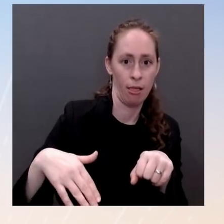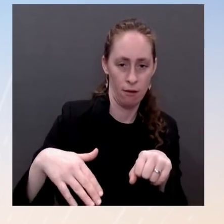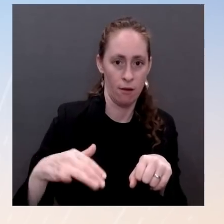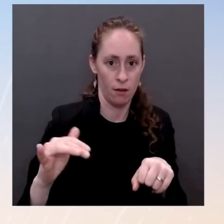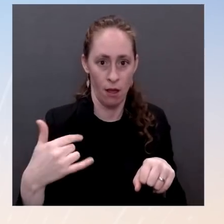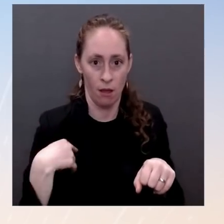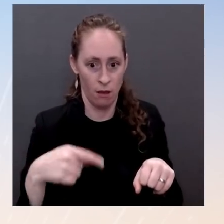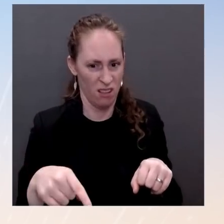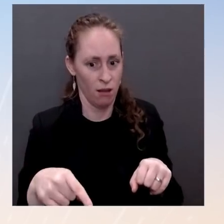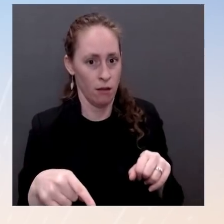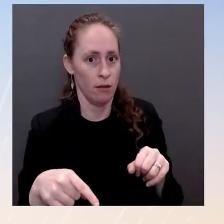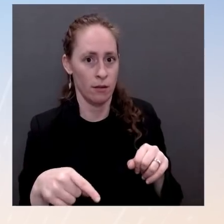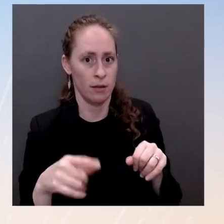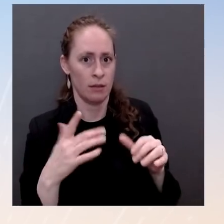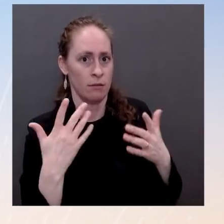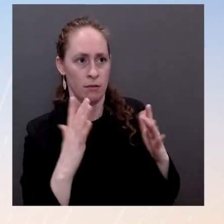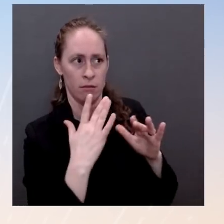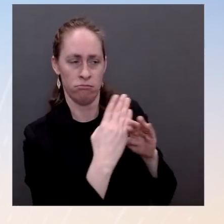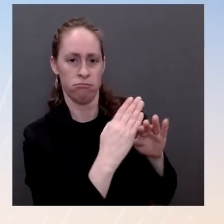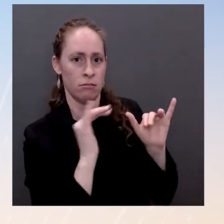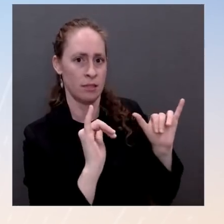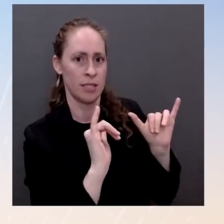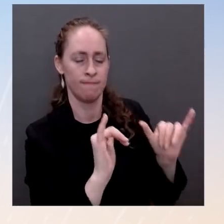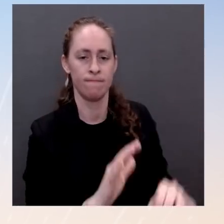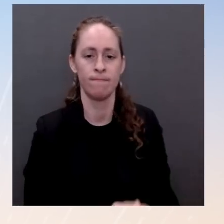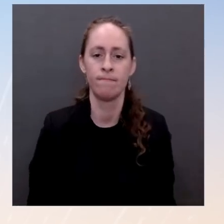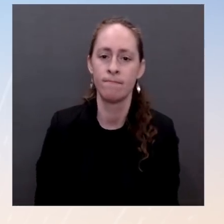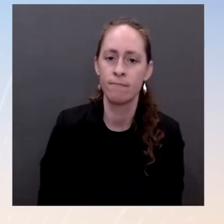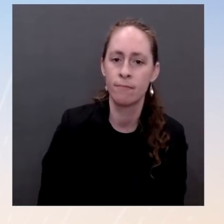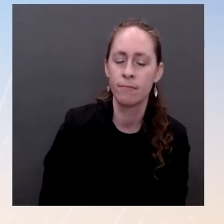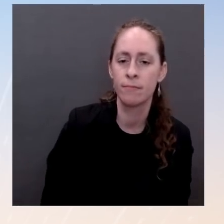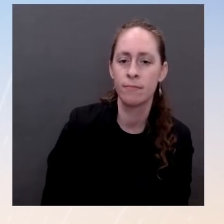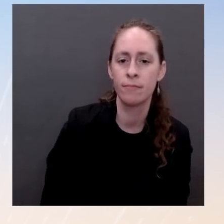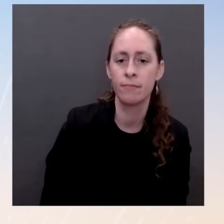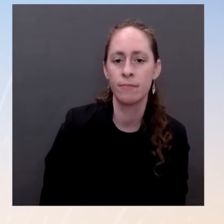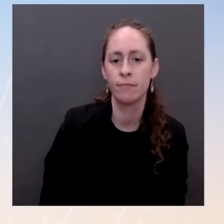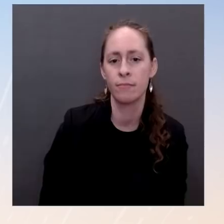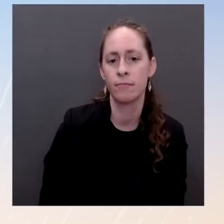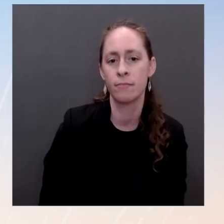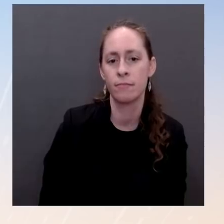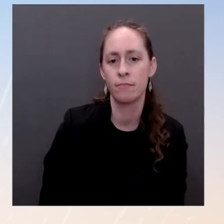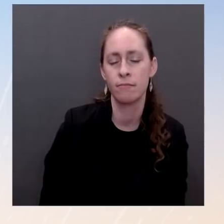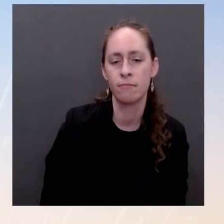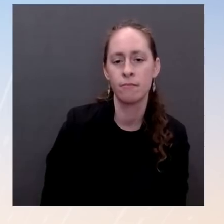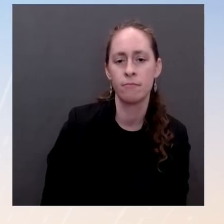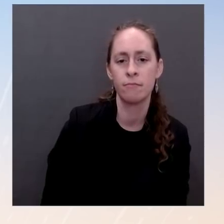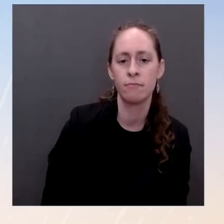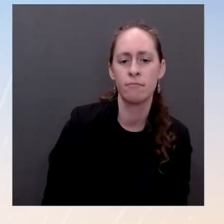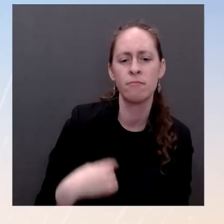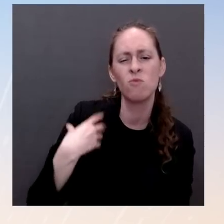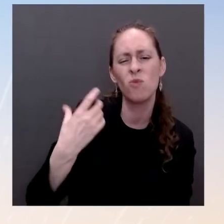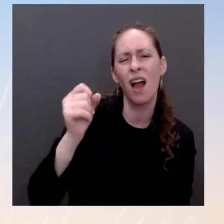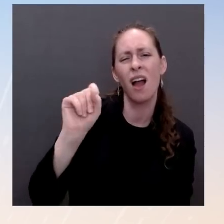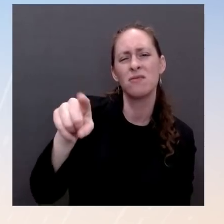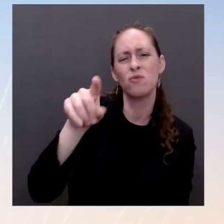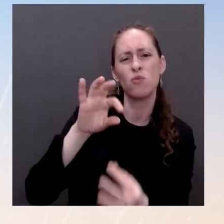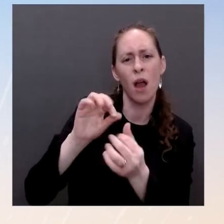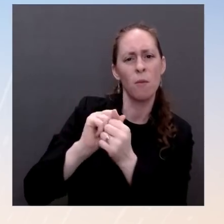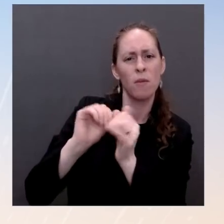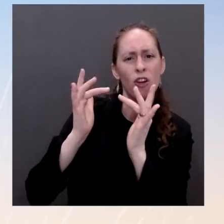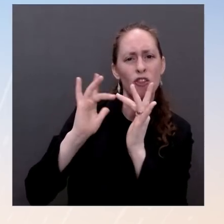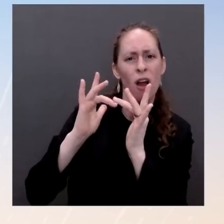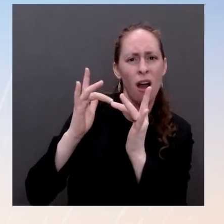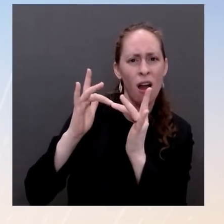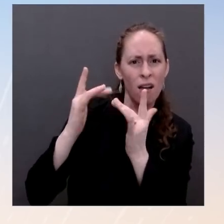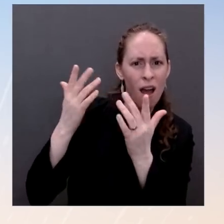The president mentioned that as well. And we know Homeland Security has previously mentioned they've seen an uptick in scanning on U.S. critical infrastructure and so